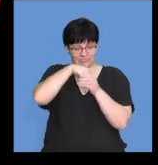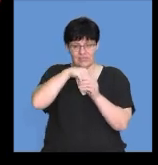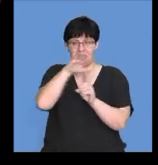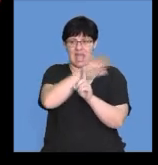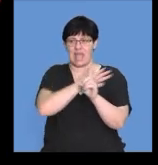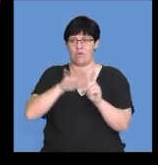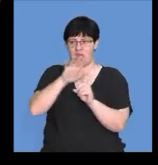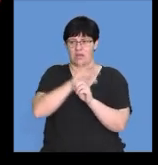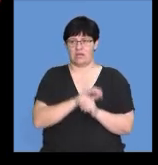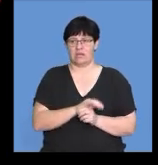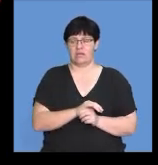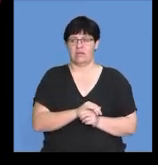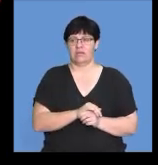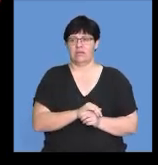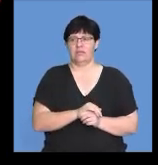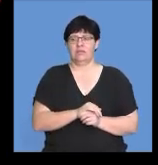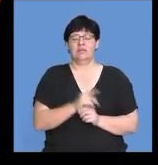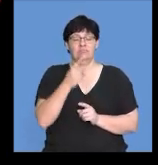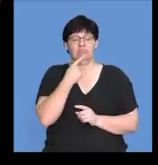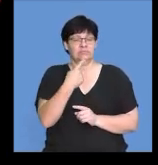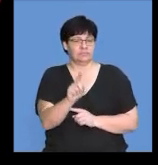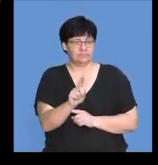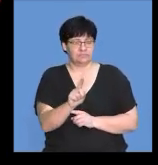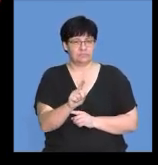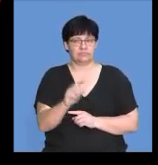area, and this area is referred to as the